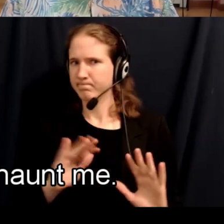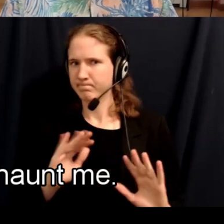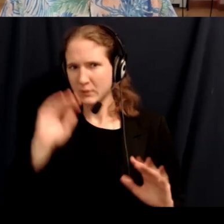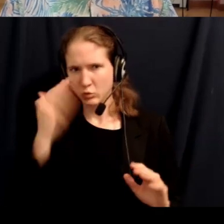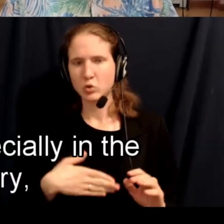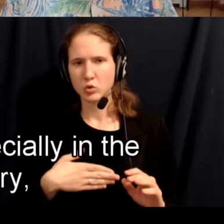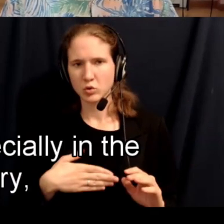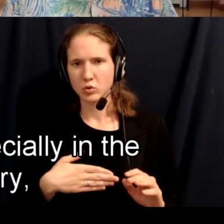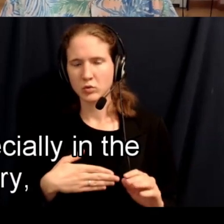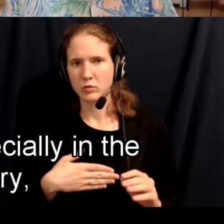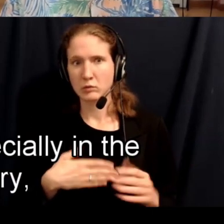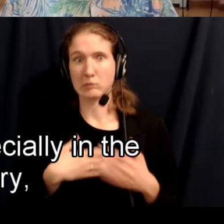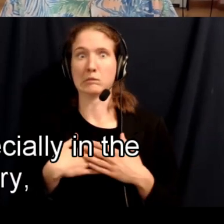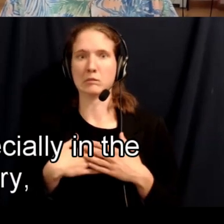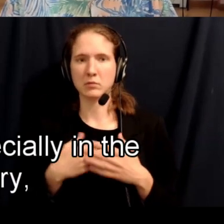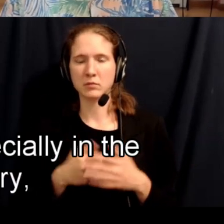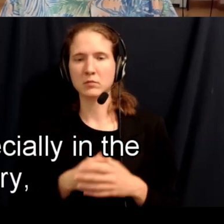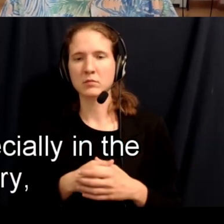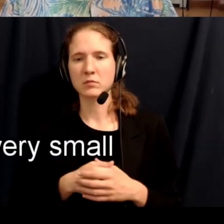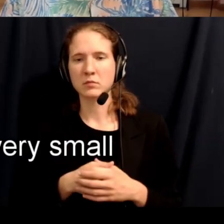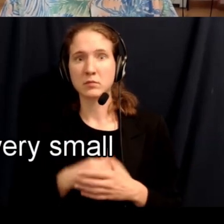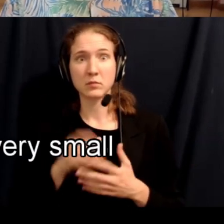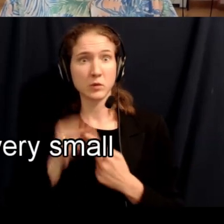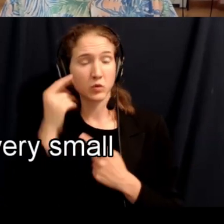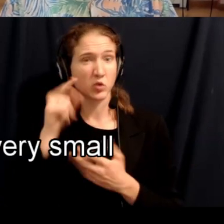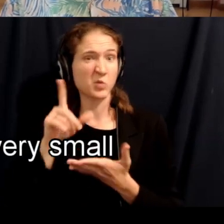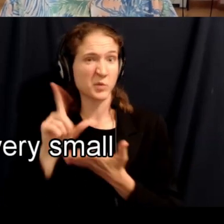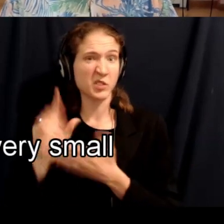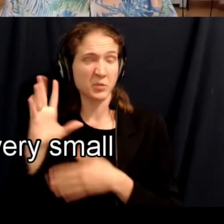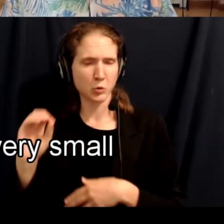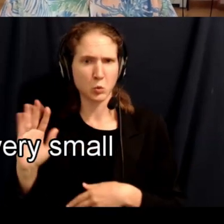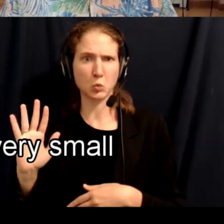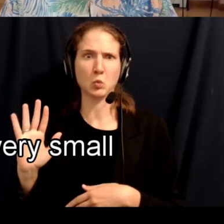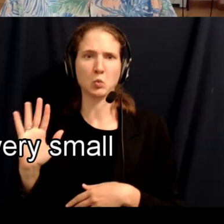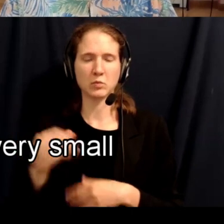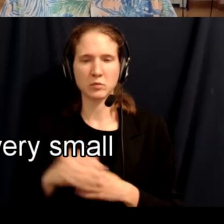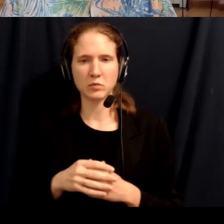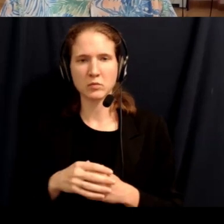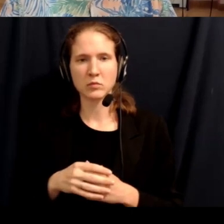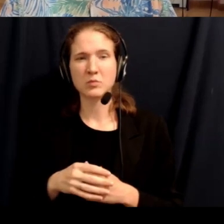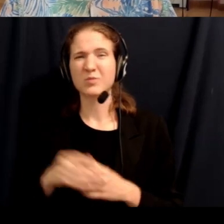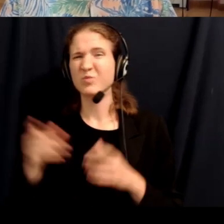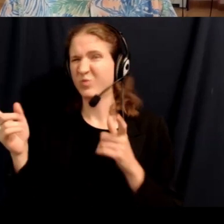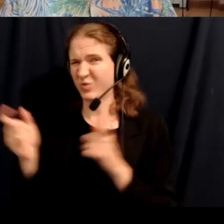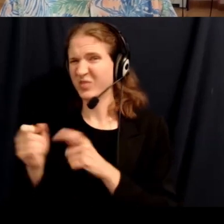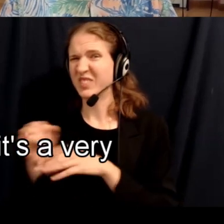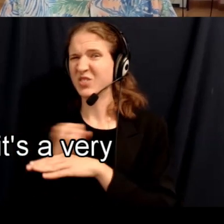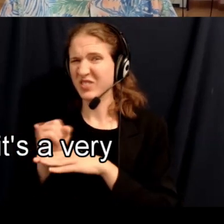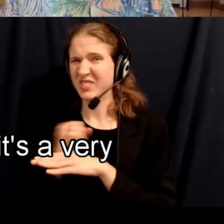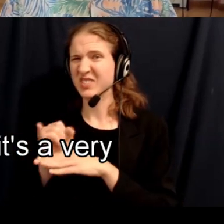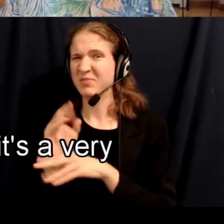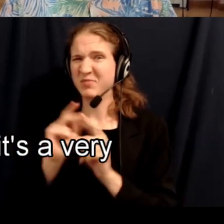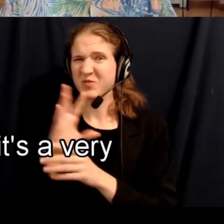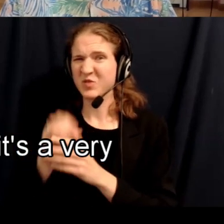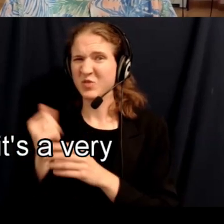and haunt me. I wanted, especially in the publishing industry, because it's Yeah. interesting. It's actually a very small industry. Huh.